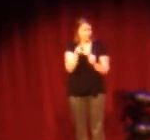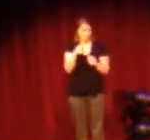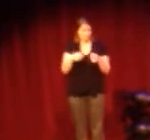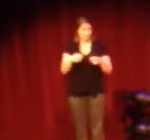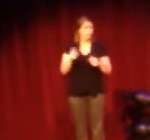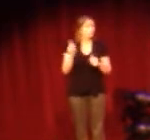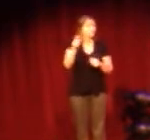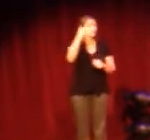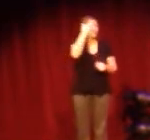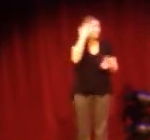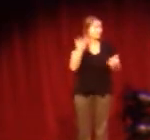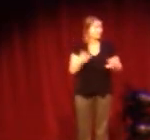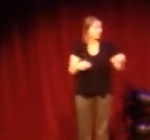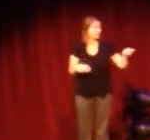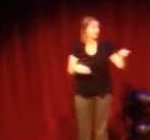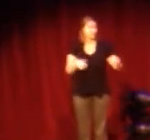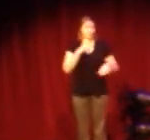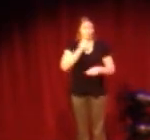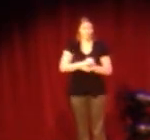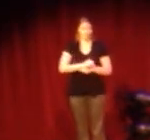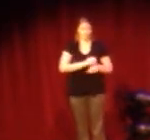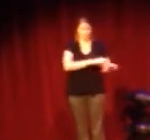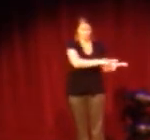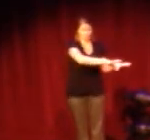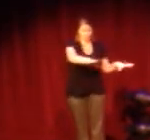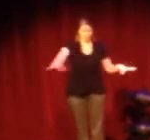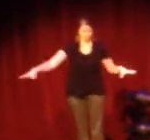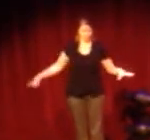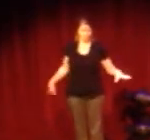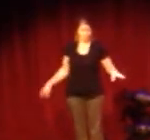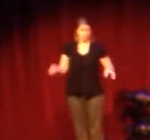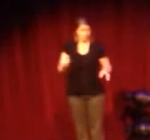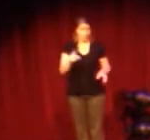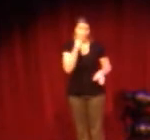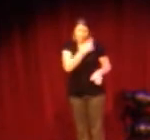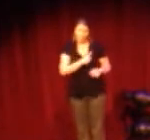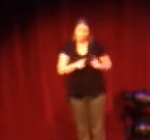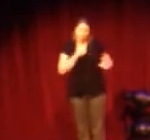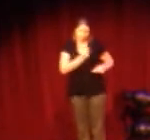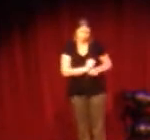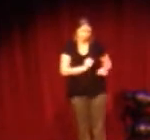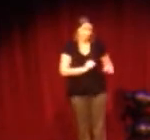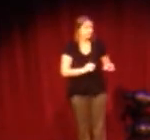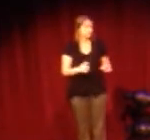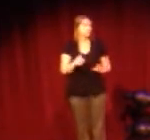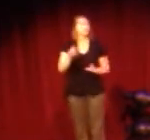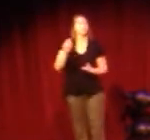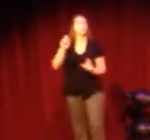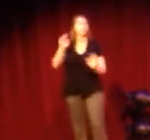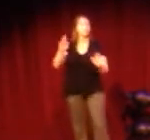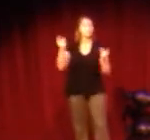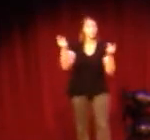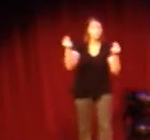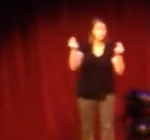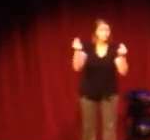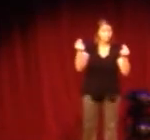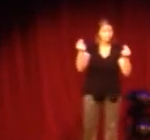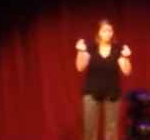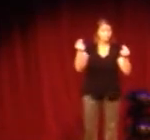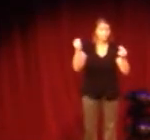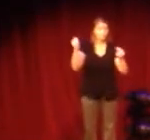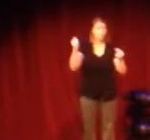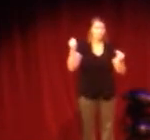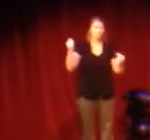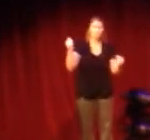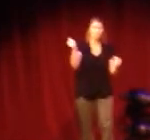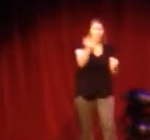number one thing you need to know. This is real. Cool. Even though we're air drumming. So, what we're going to do, everybody has wanted